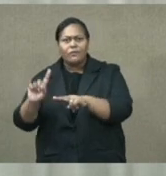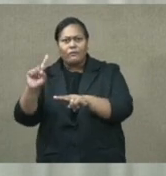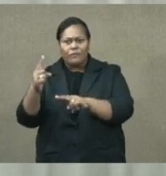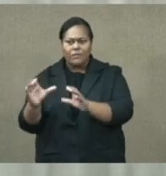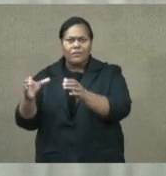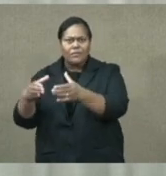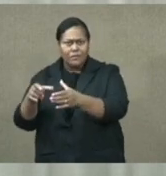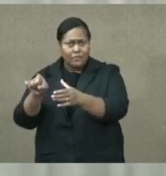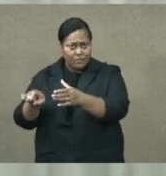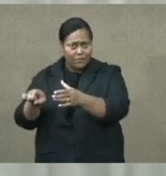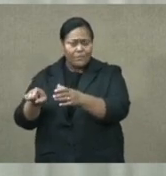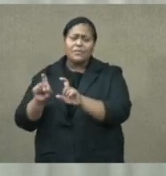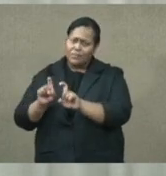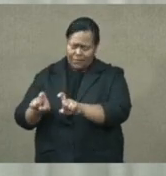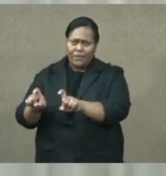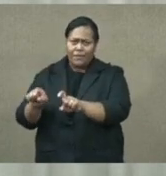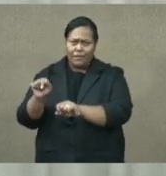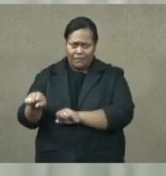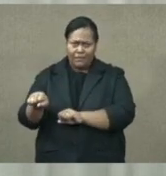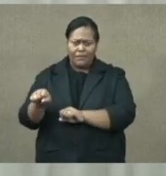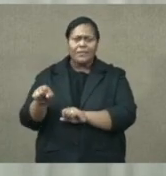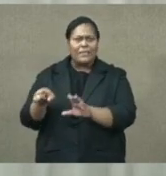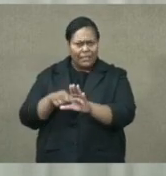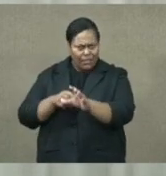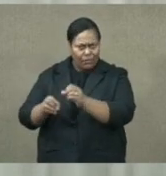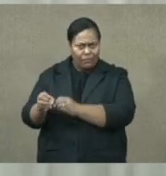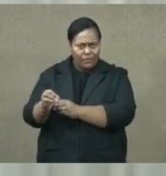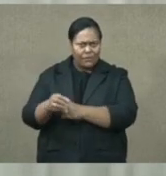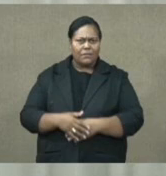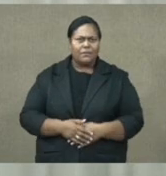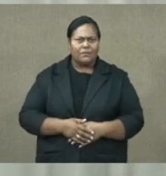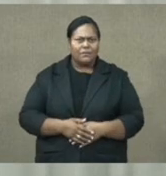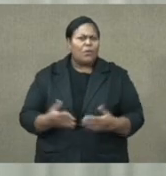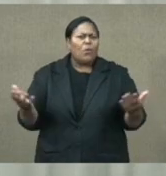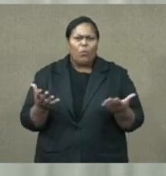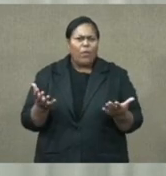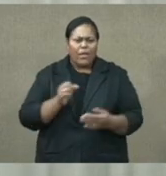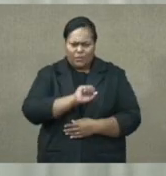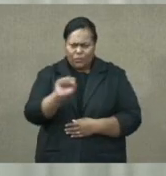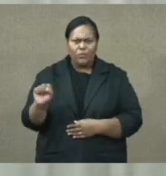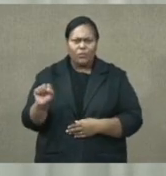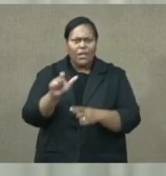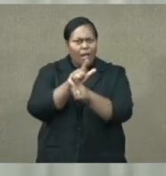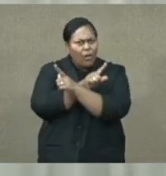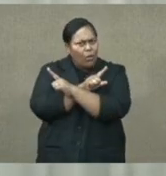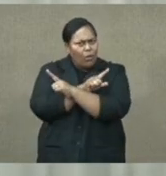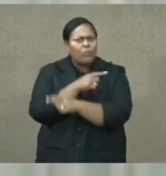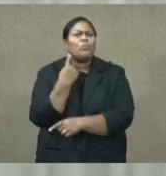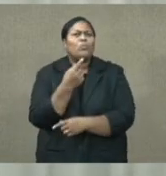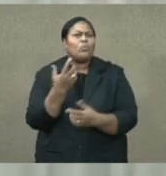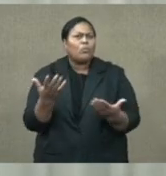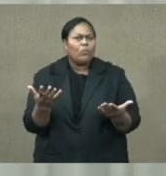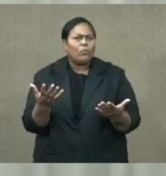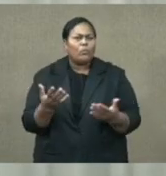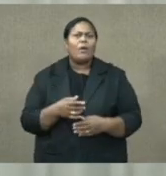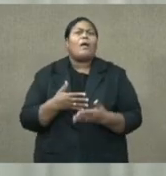appointees remain in place, in office. Where do their loyalties lie? How many of them will